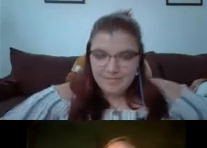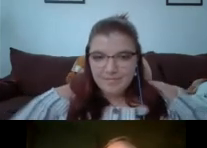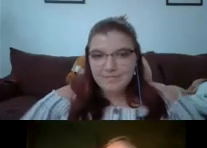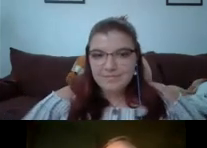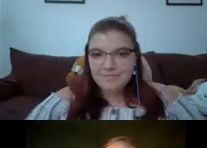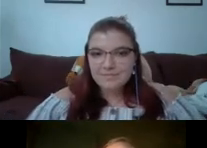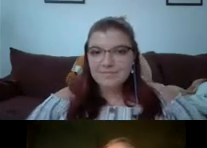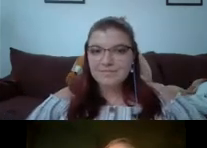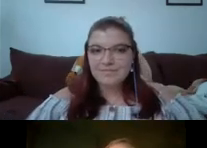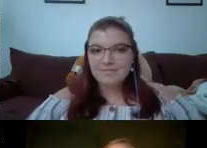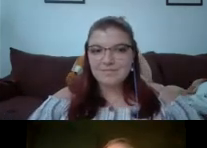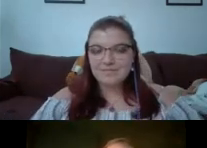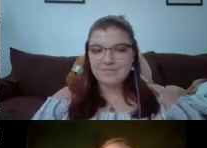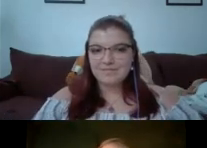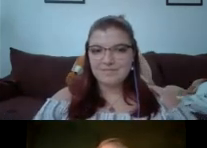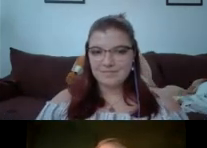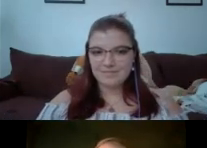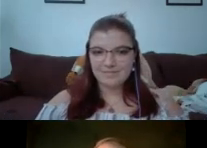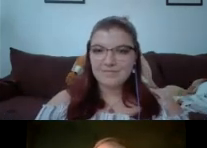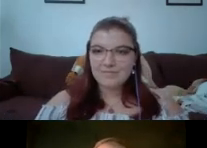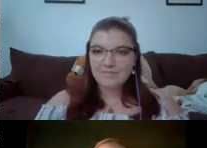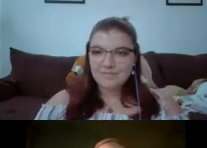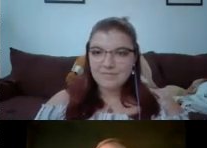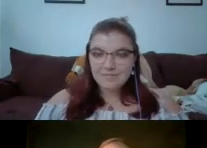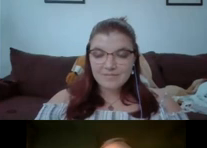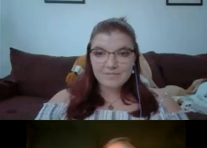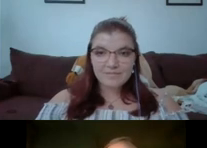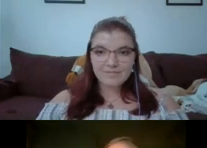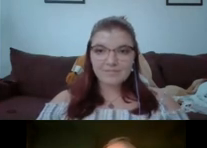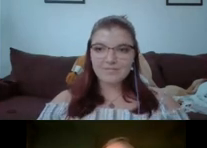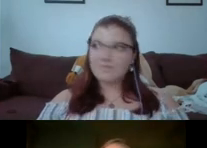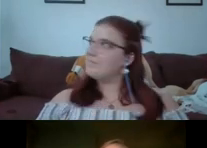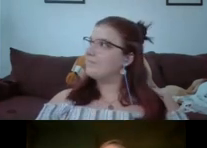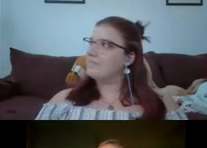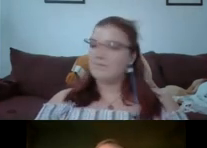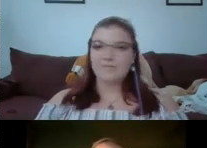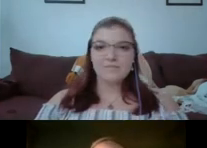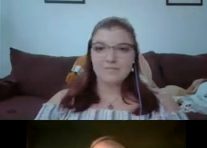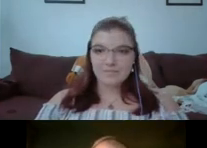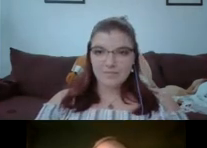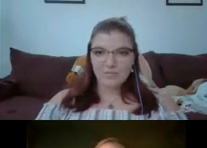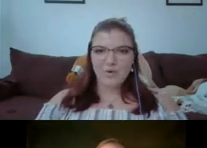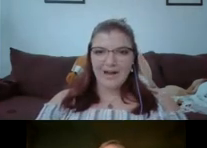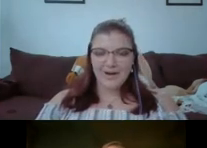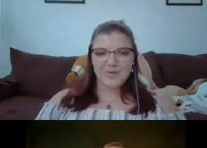of 1955. We're not talking about Division III. We're not talking about SUNYAC. We're talking about the whole